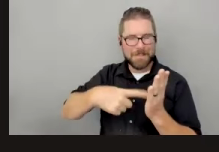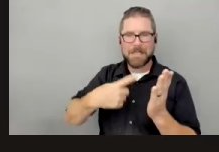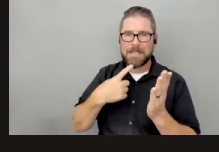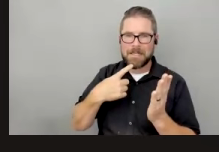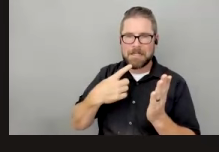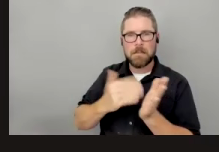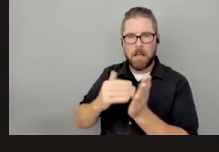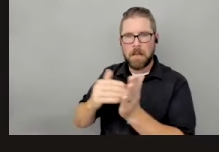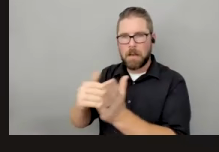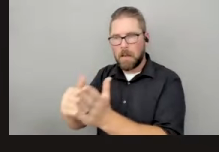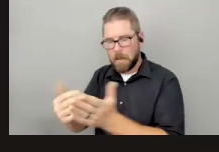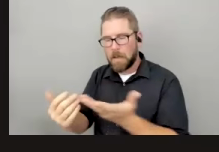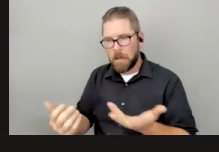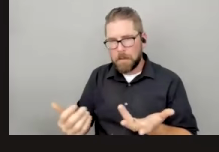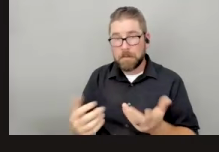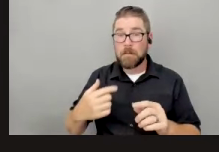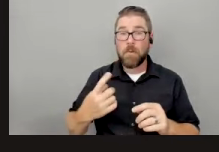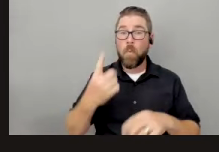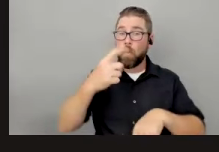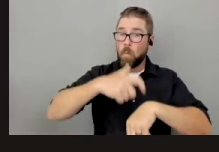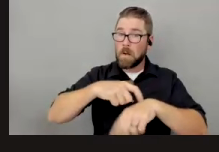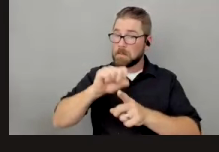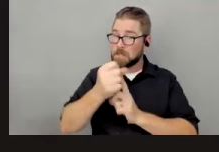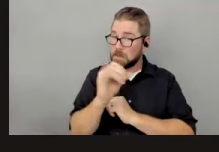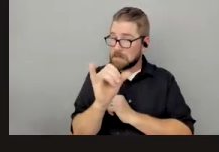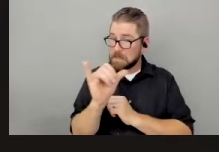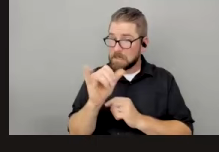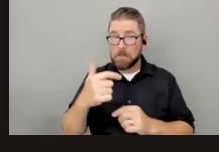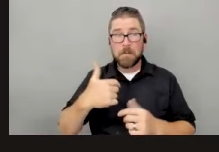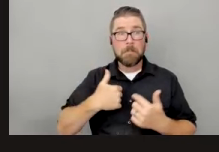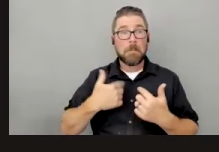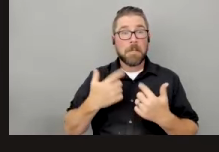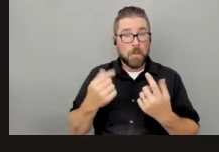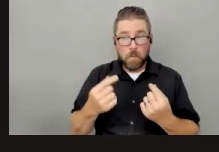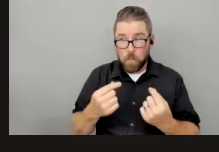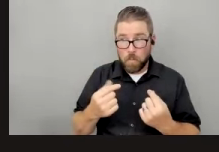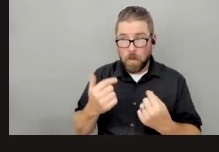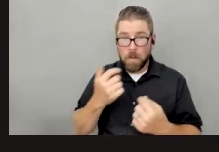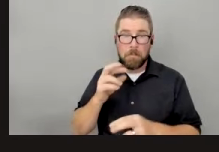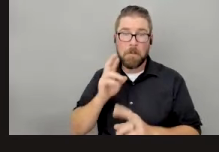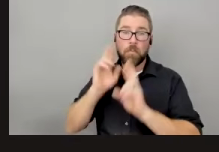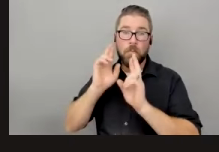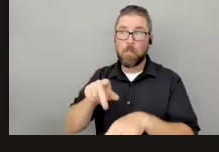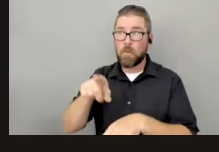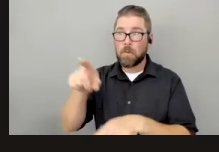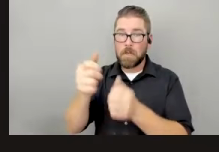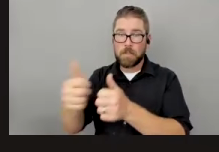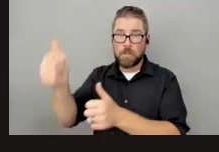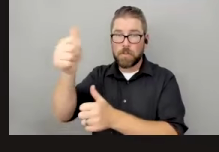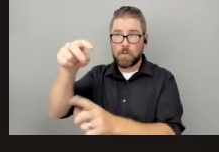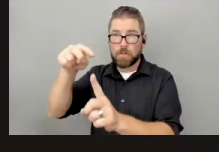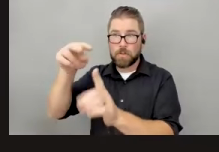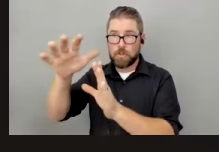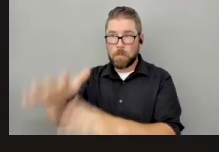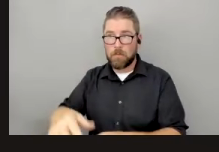where what I did was simply have a meeting with the person, their supervisor, give them a rip, really, but not, carry it